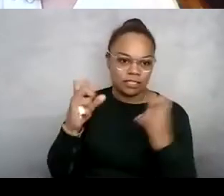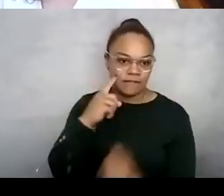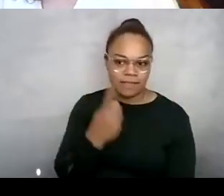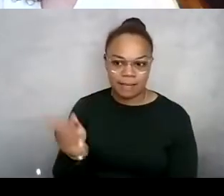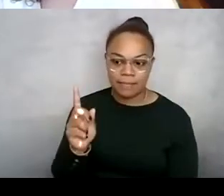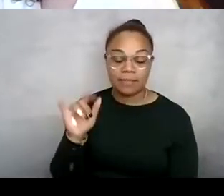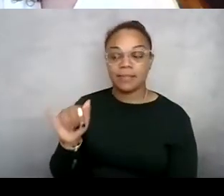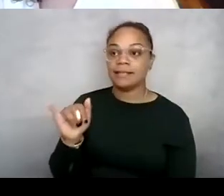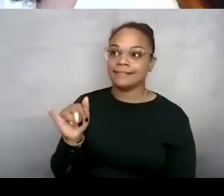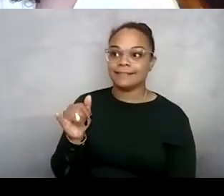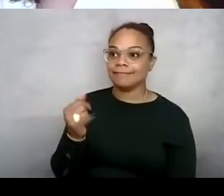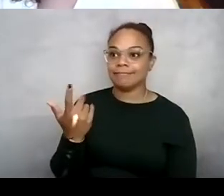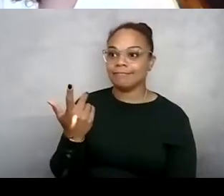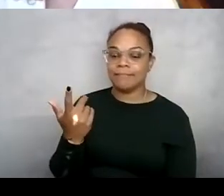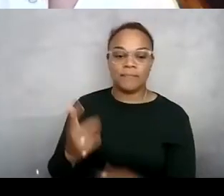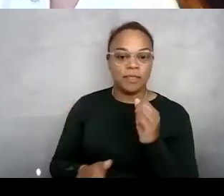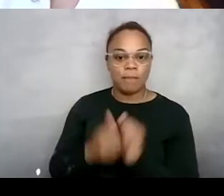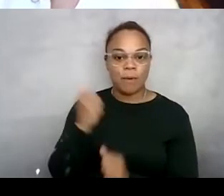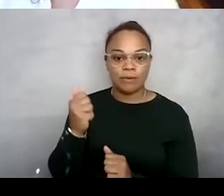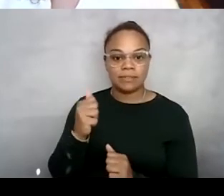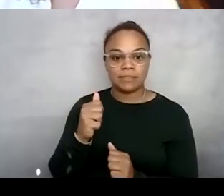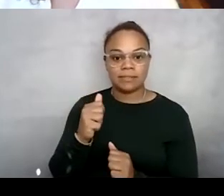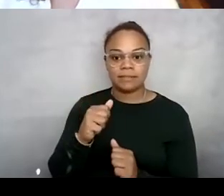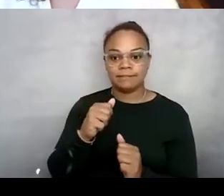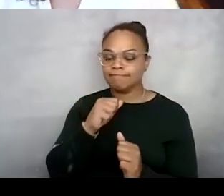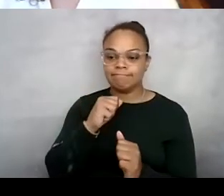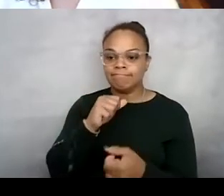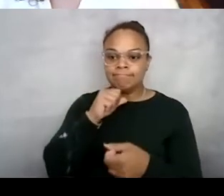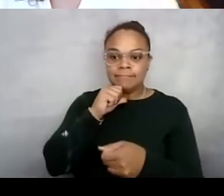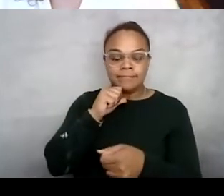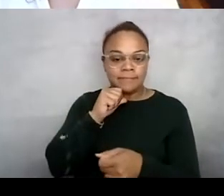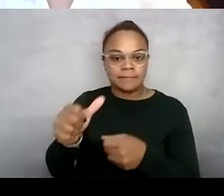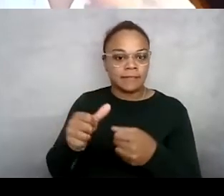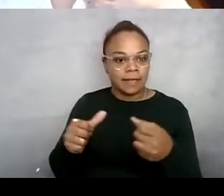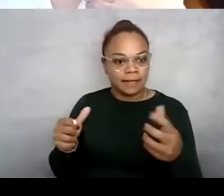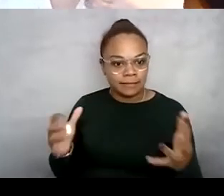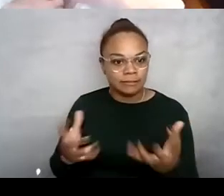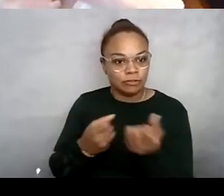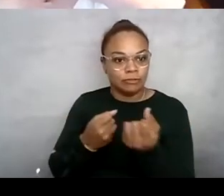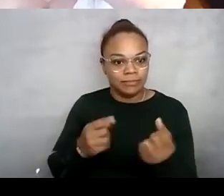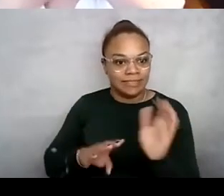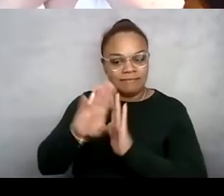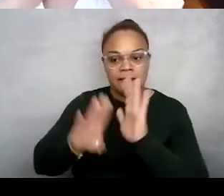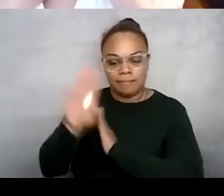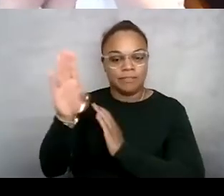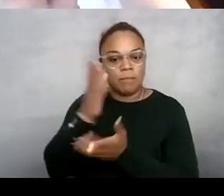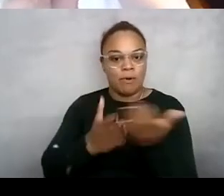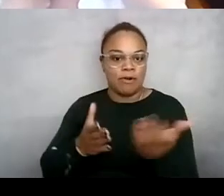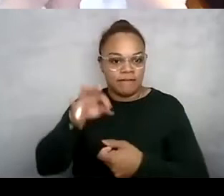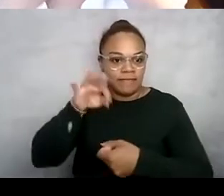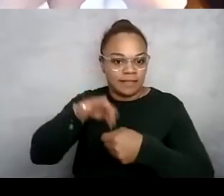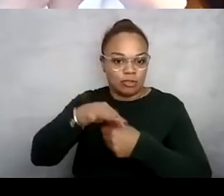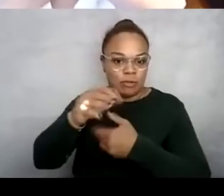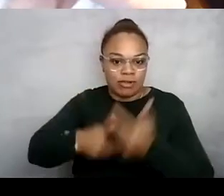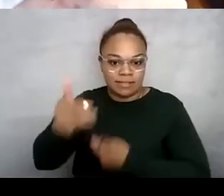part of the electoral landscape. And there are few, and part of it is because, you know, we are used to organizing around what's on